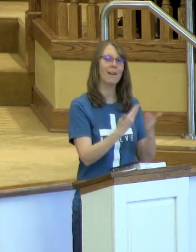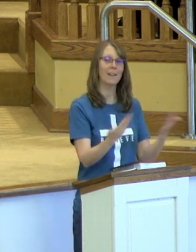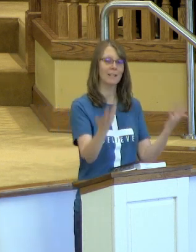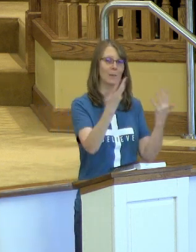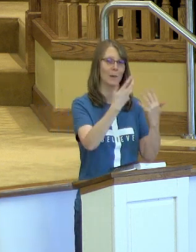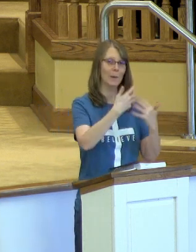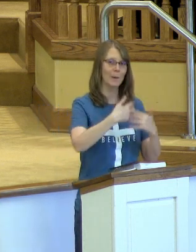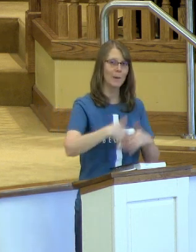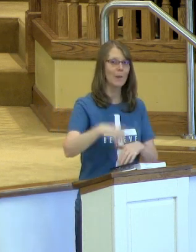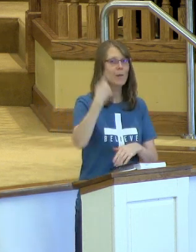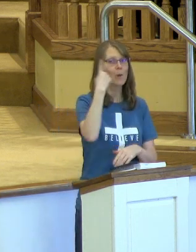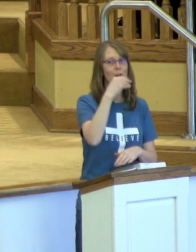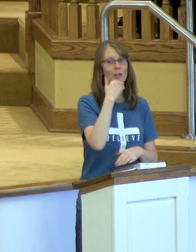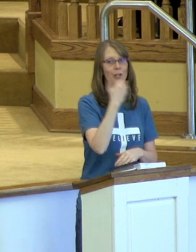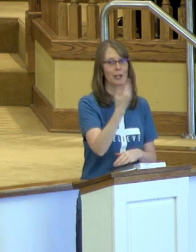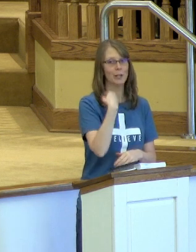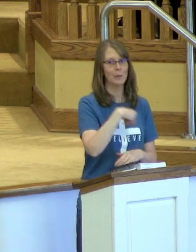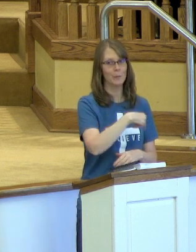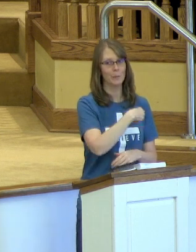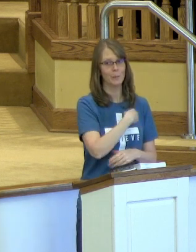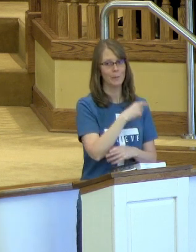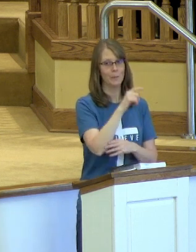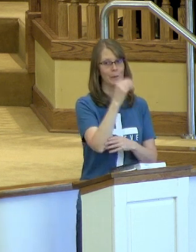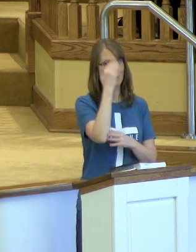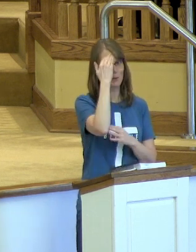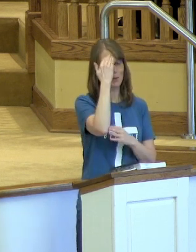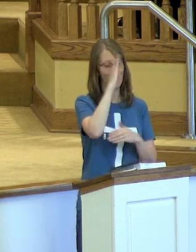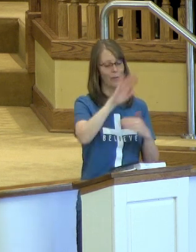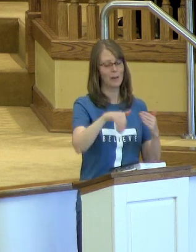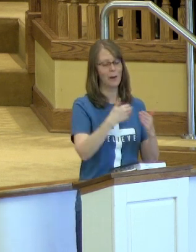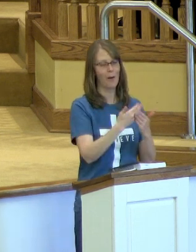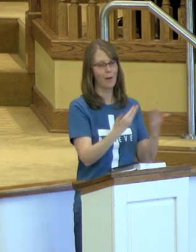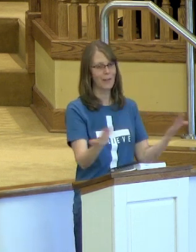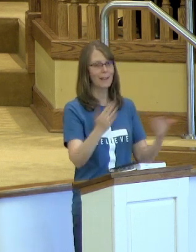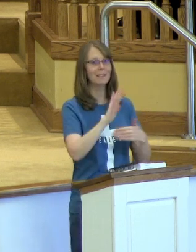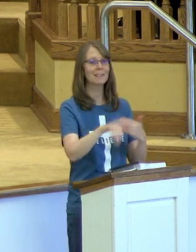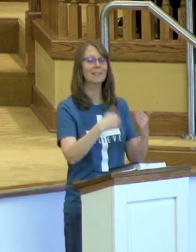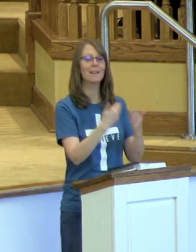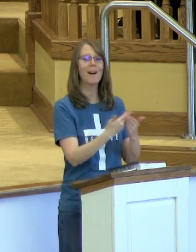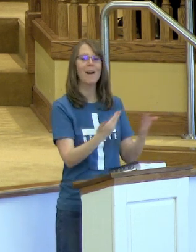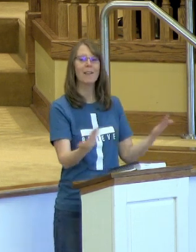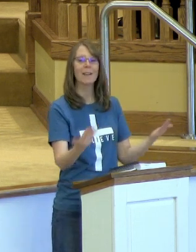all things work together for good. Yes, we know that